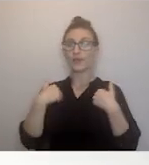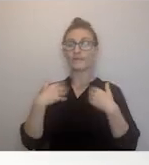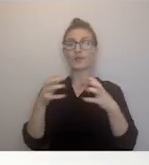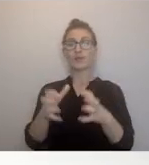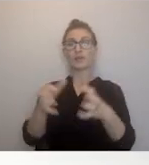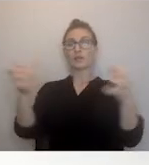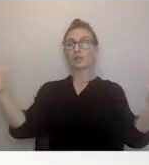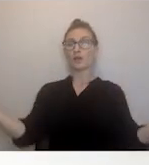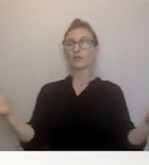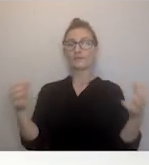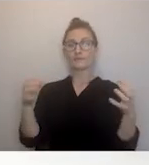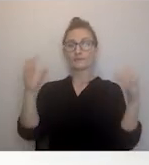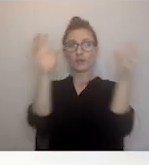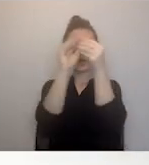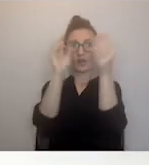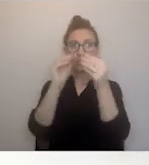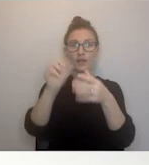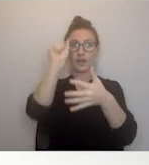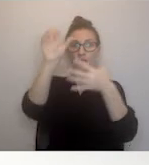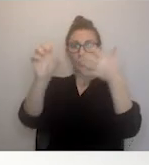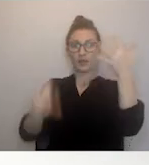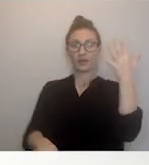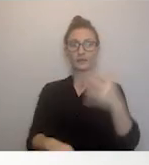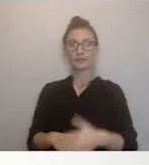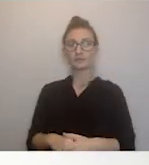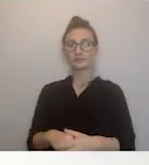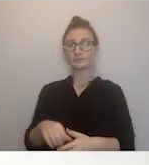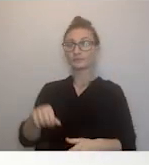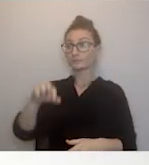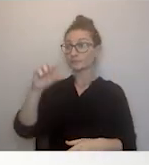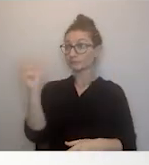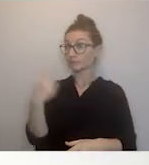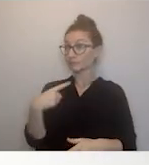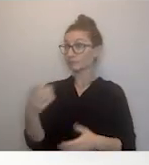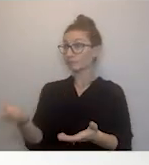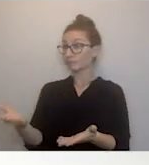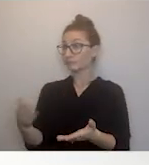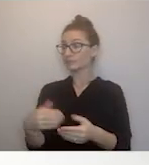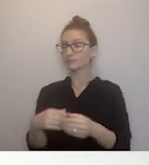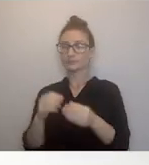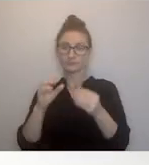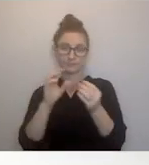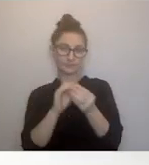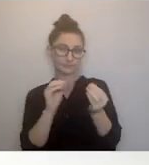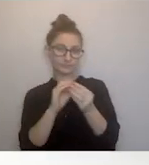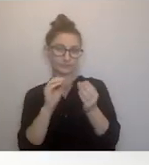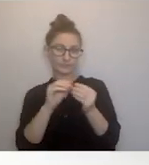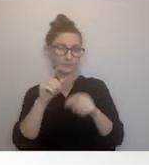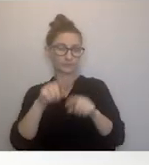questions for us today. I have a lot of things that we've said. Yes.